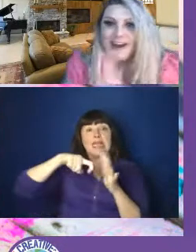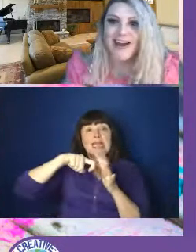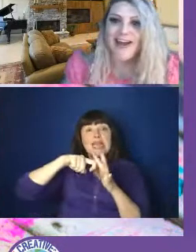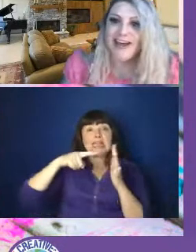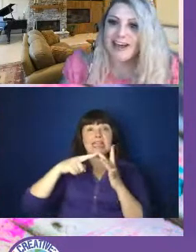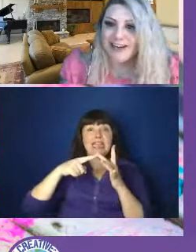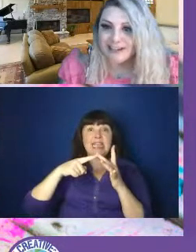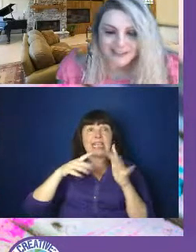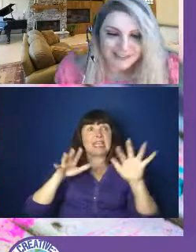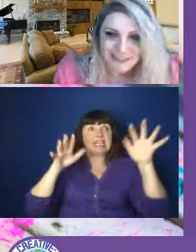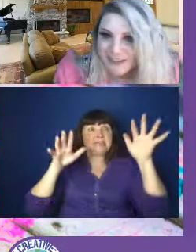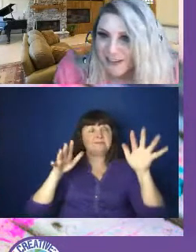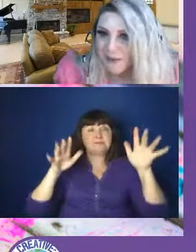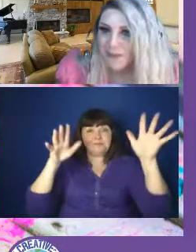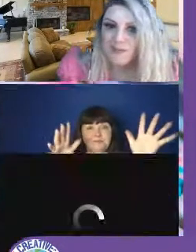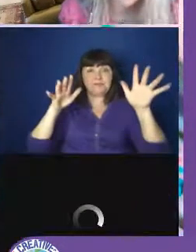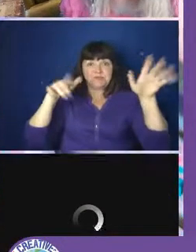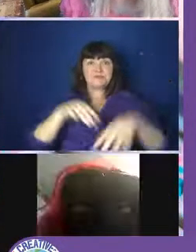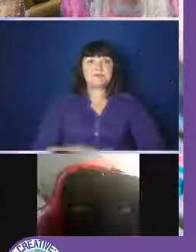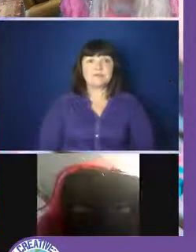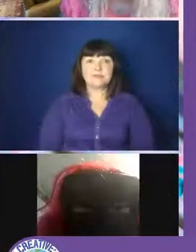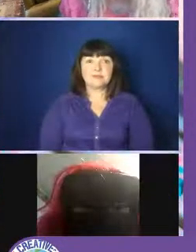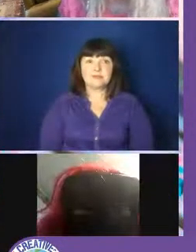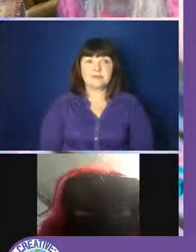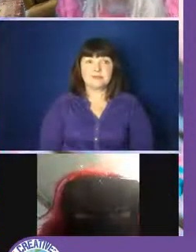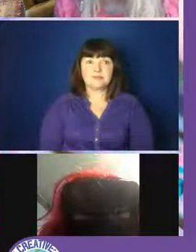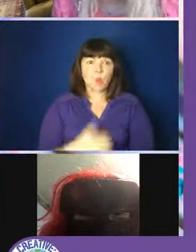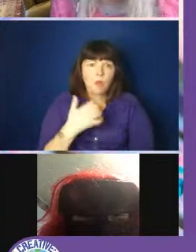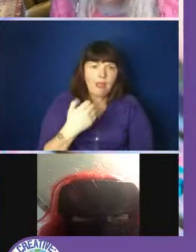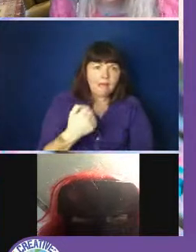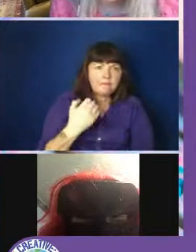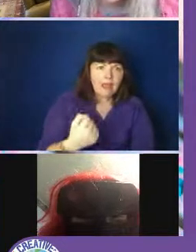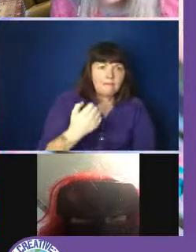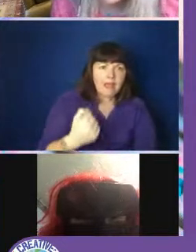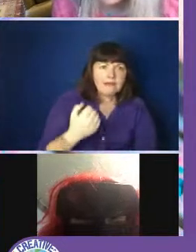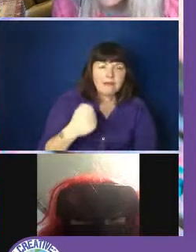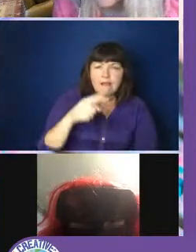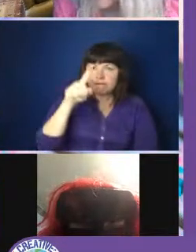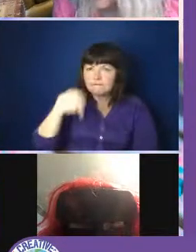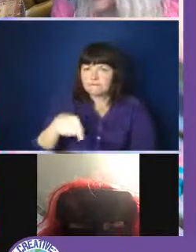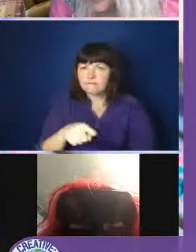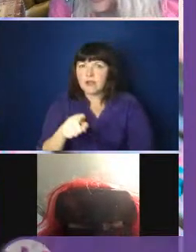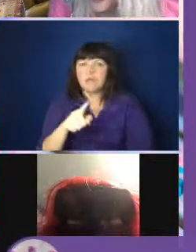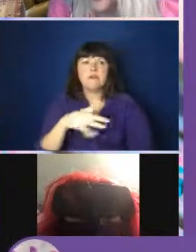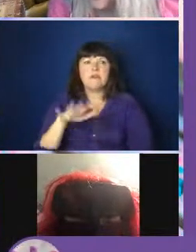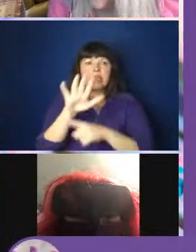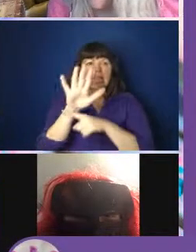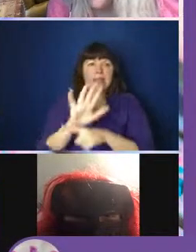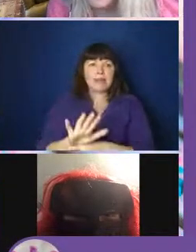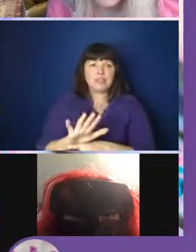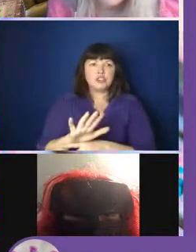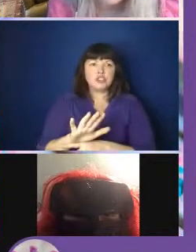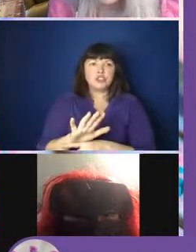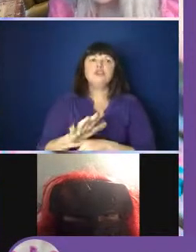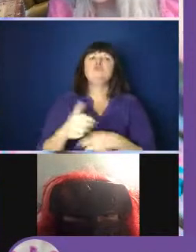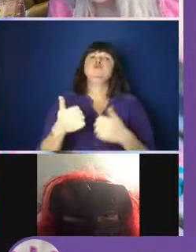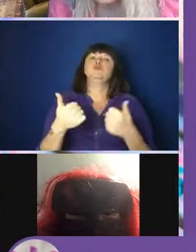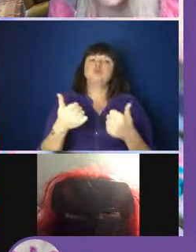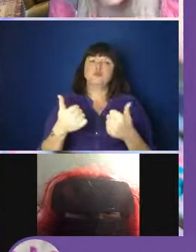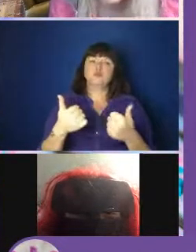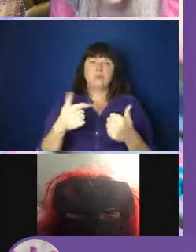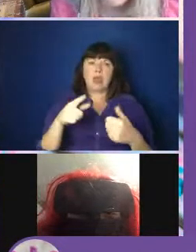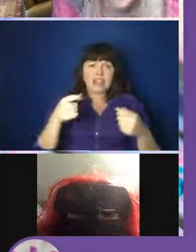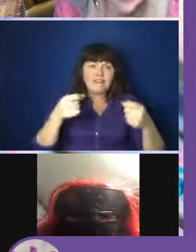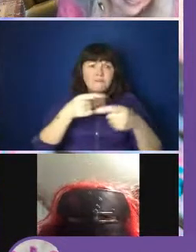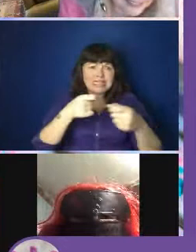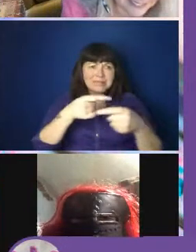hooray, hooray. Oh, and we've got more comments saying, very striking image, Leslie. So I think I've missed a few